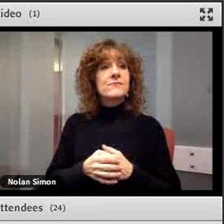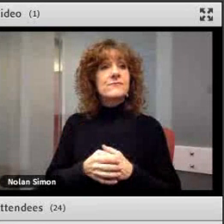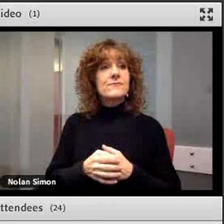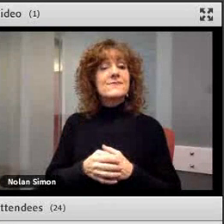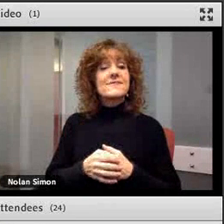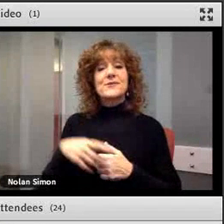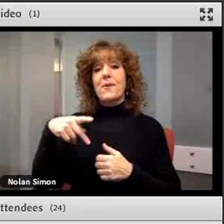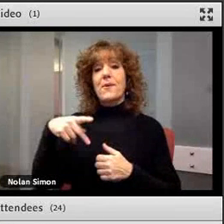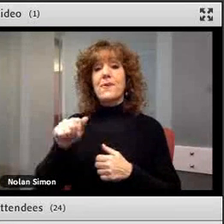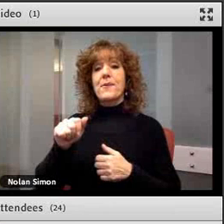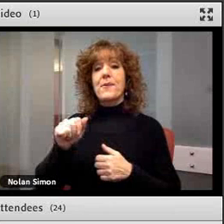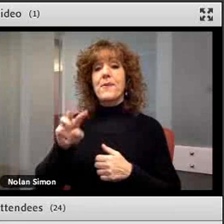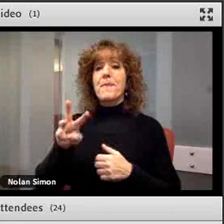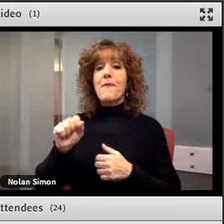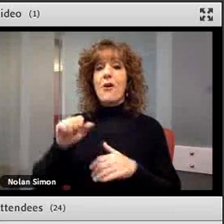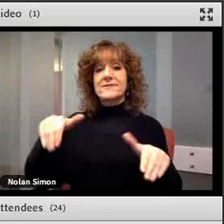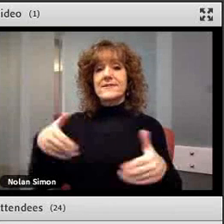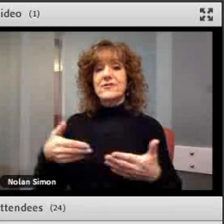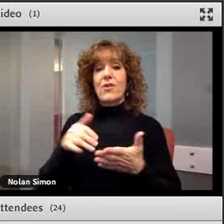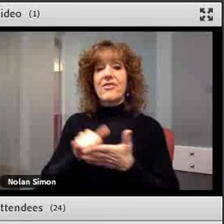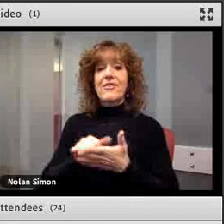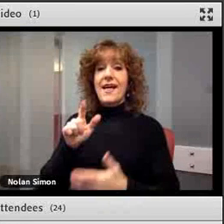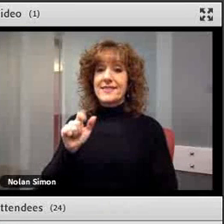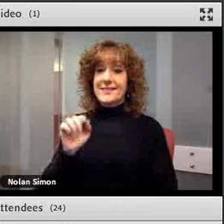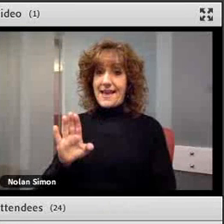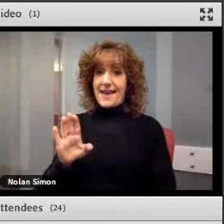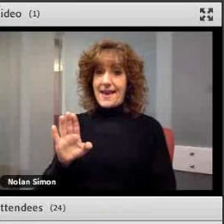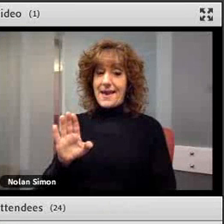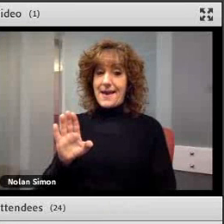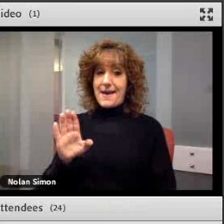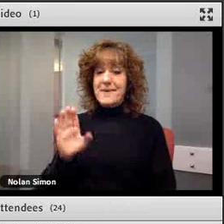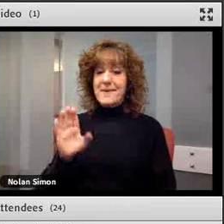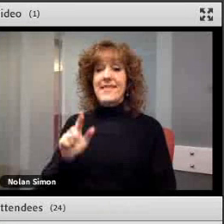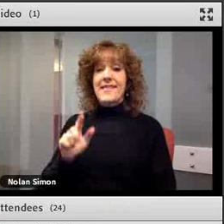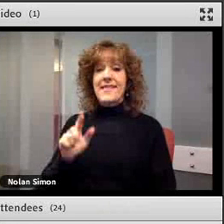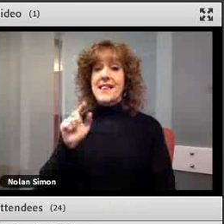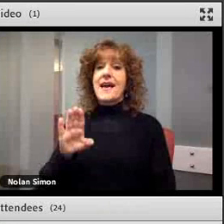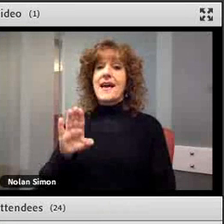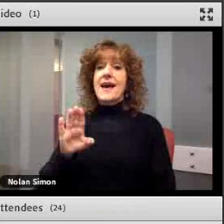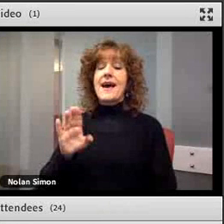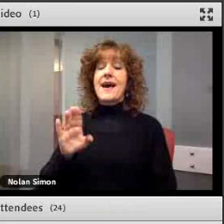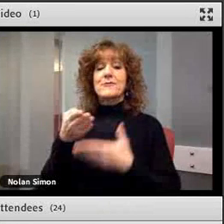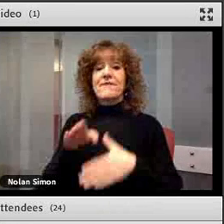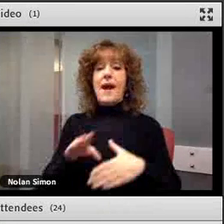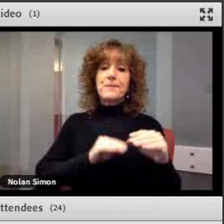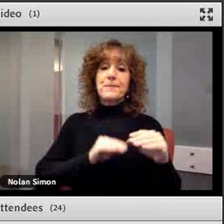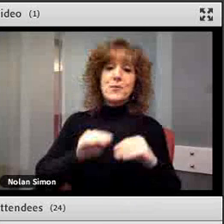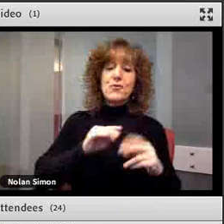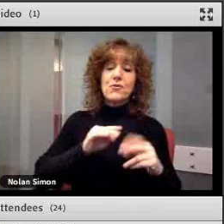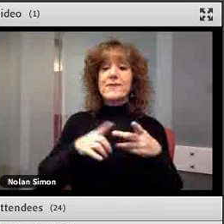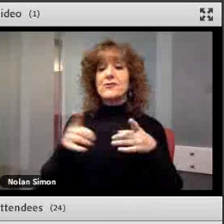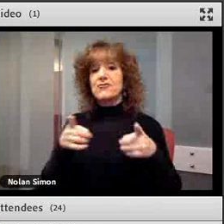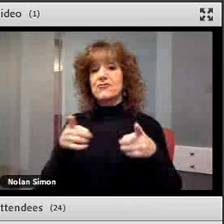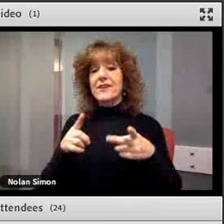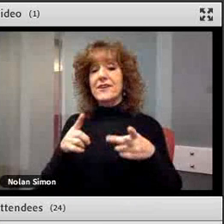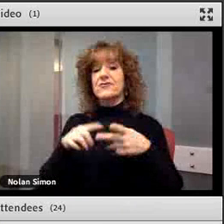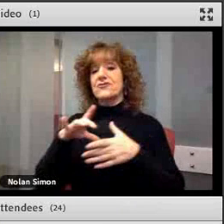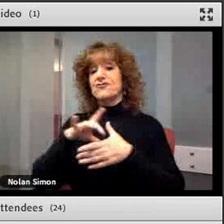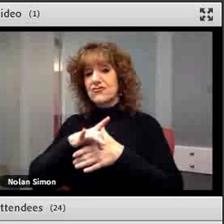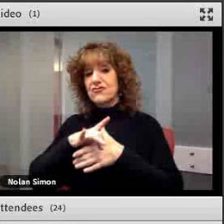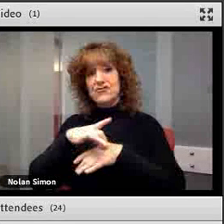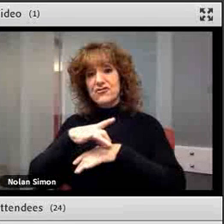So Pause introduces this lab, and this particular lab is divided into movement, direction,